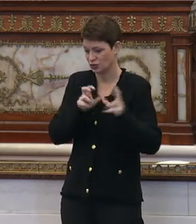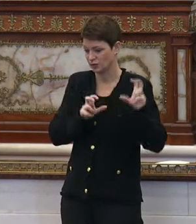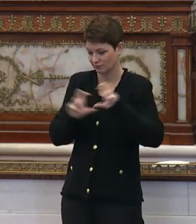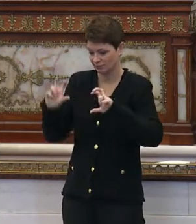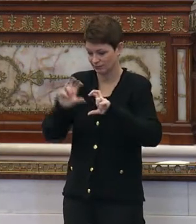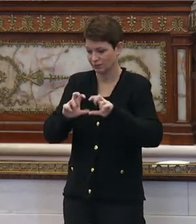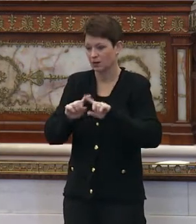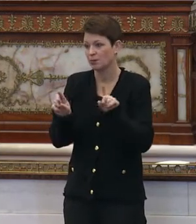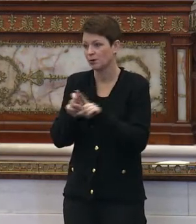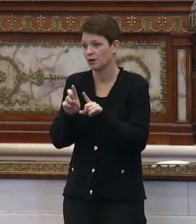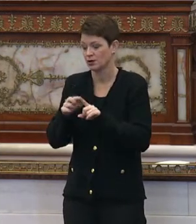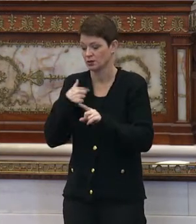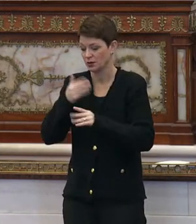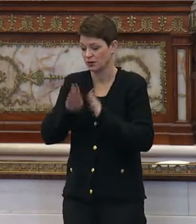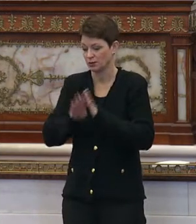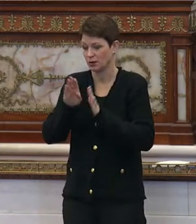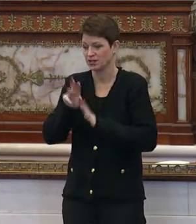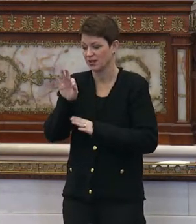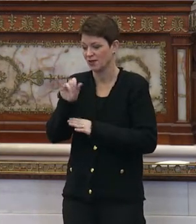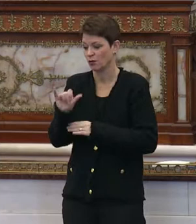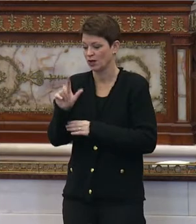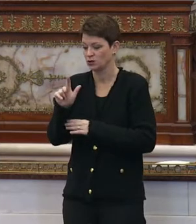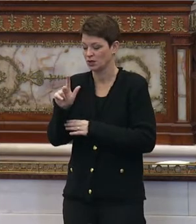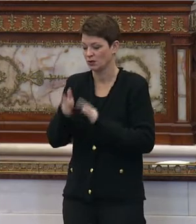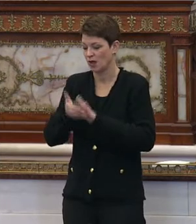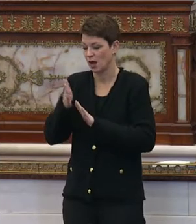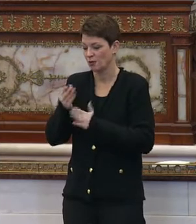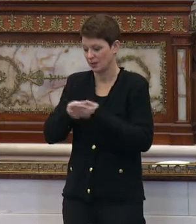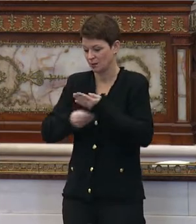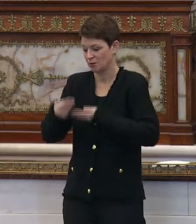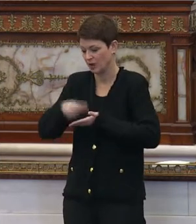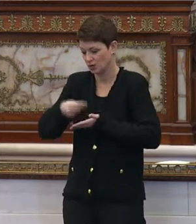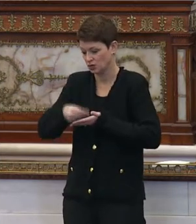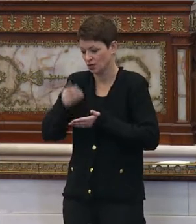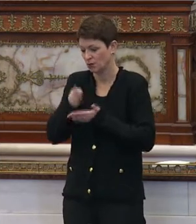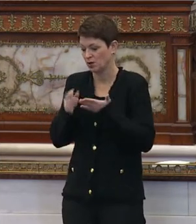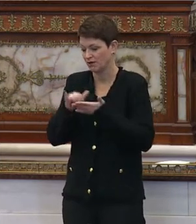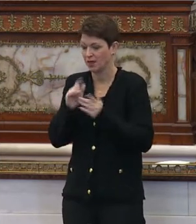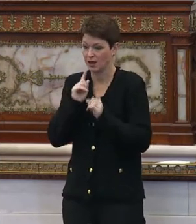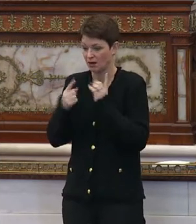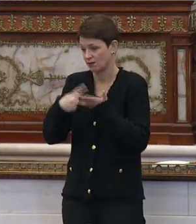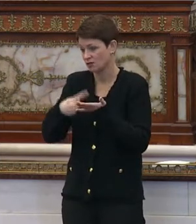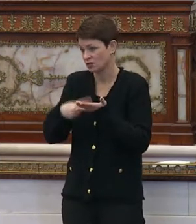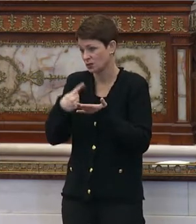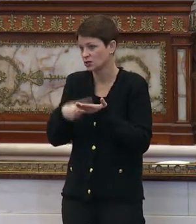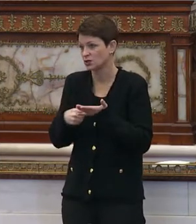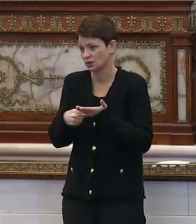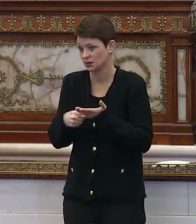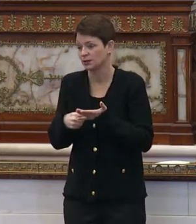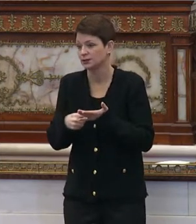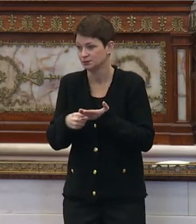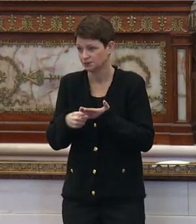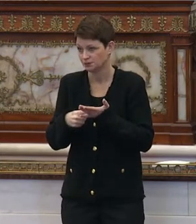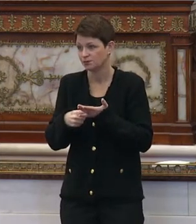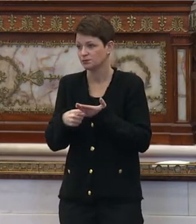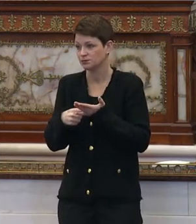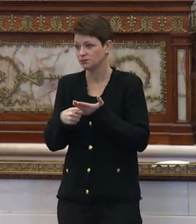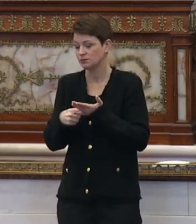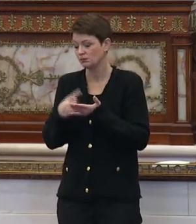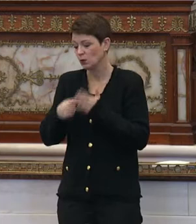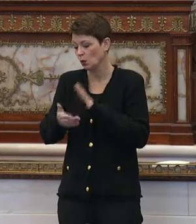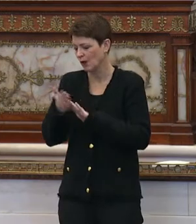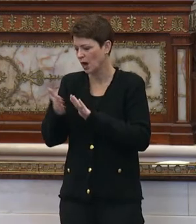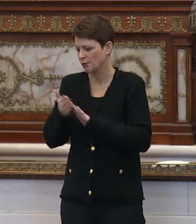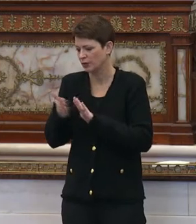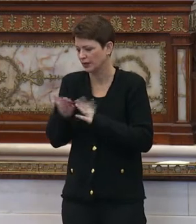also in the process of developing the FY23 operating budget. And part of that conversation is what operating